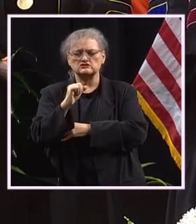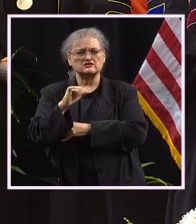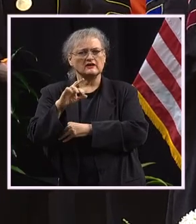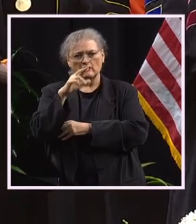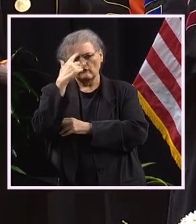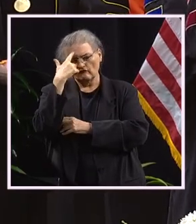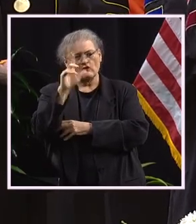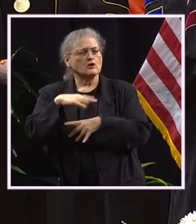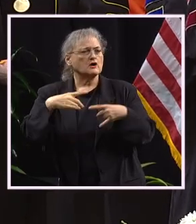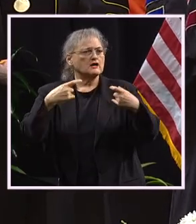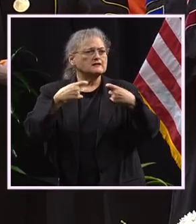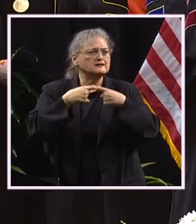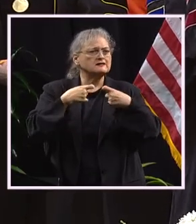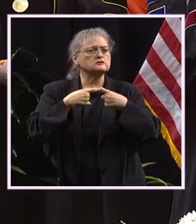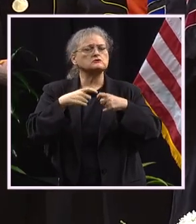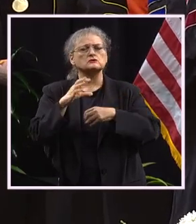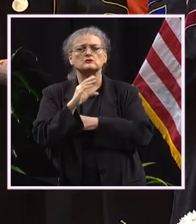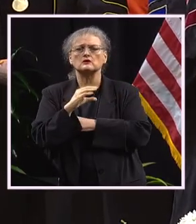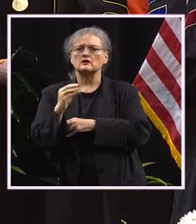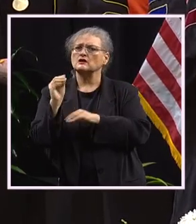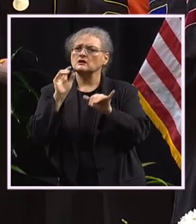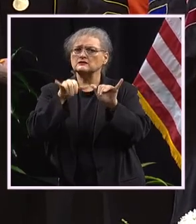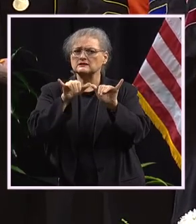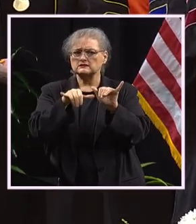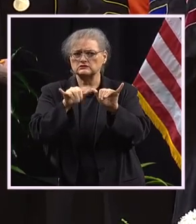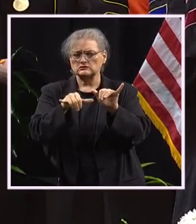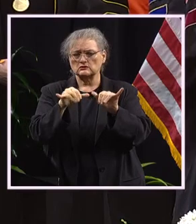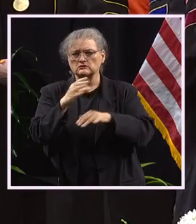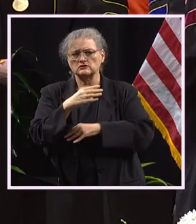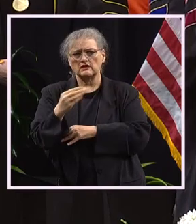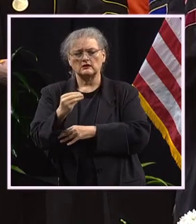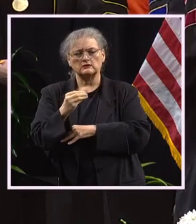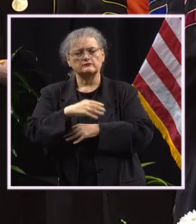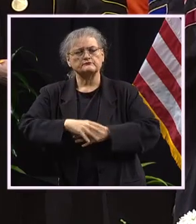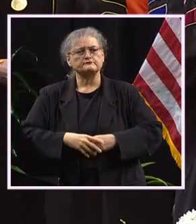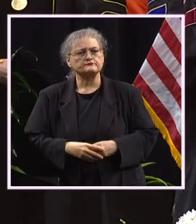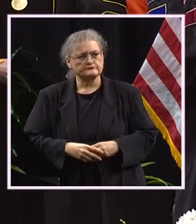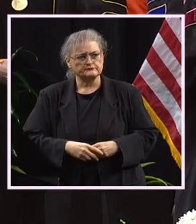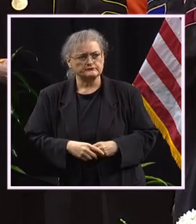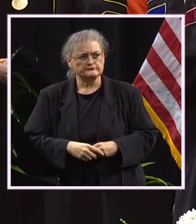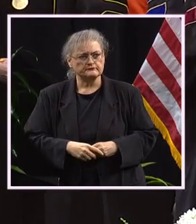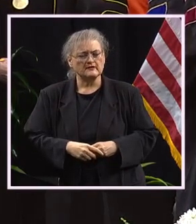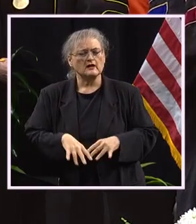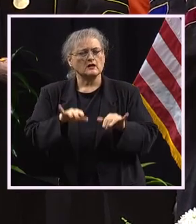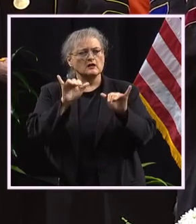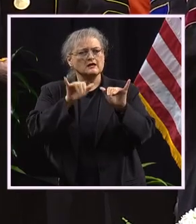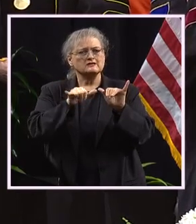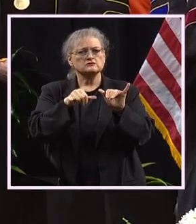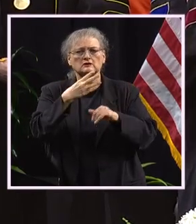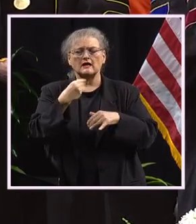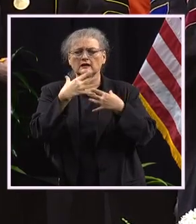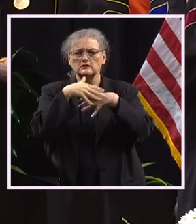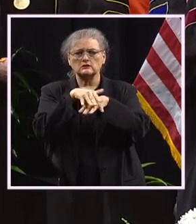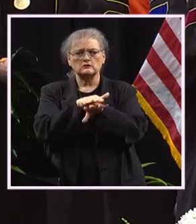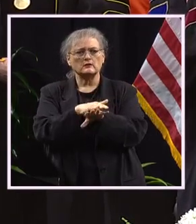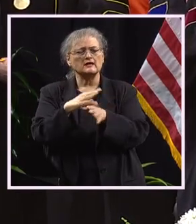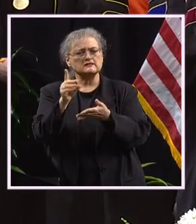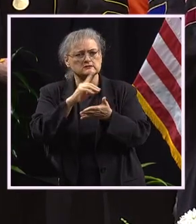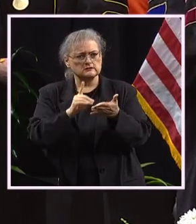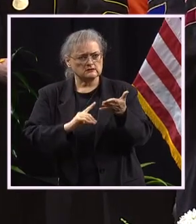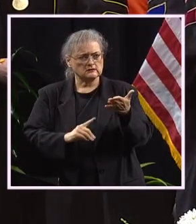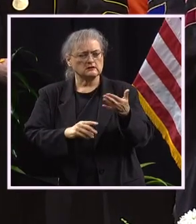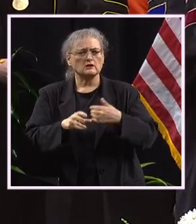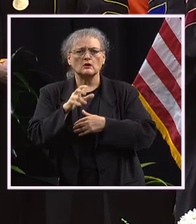and Computer Engineering, and Banner Marshal for the Margie and Bill Klesse College of Engineering and Integrated Design. Jason